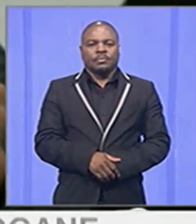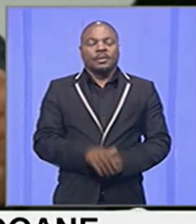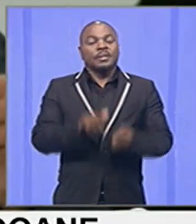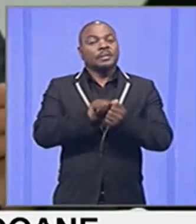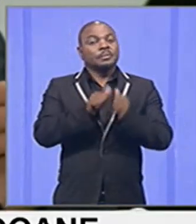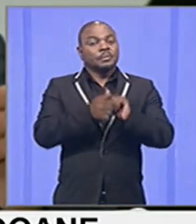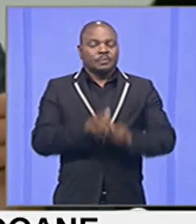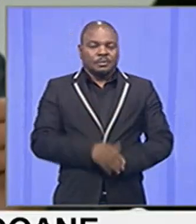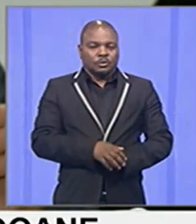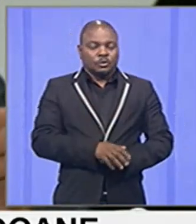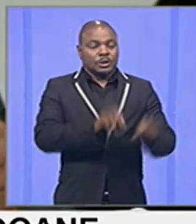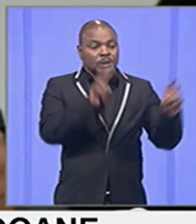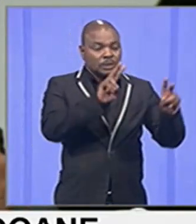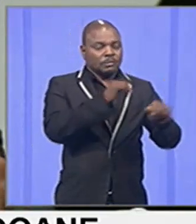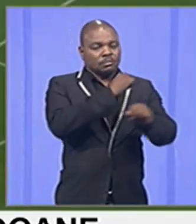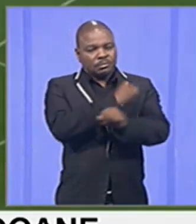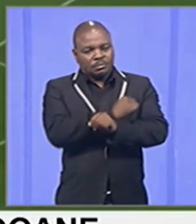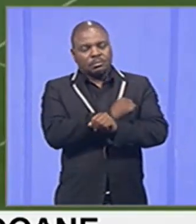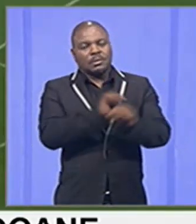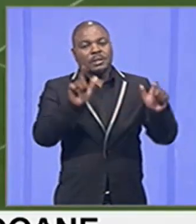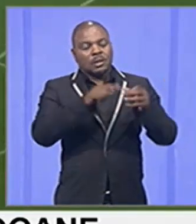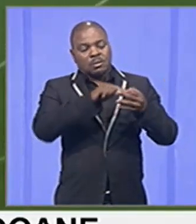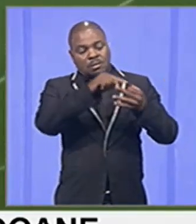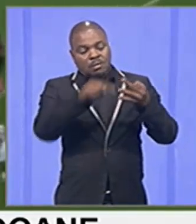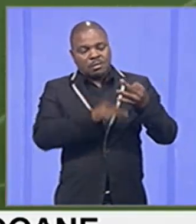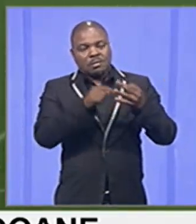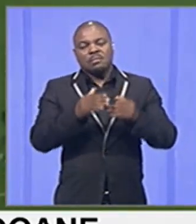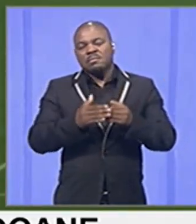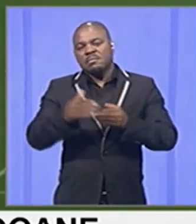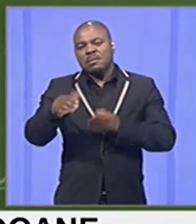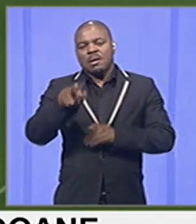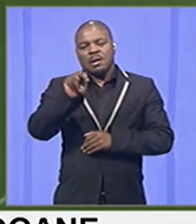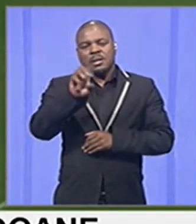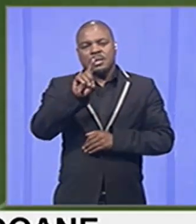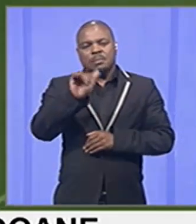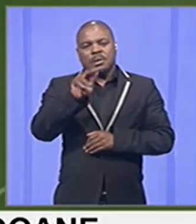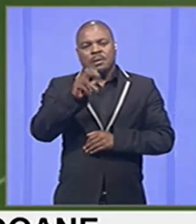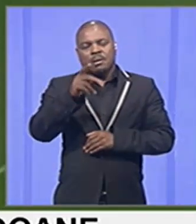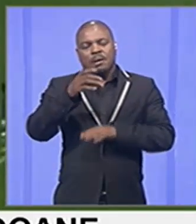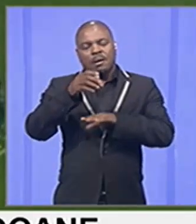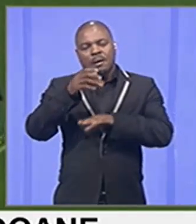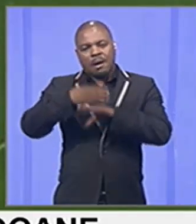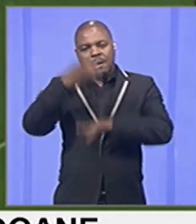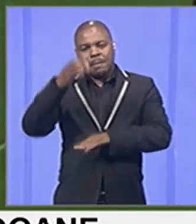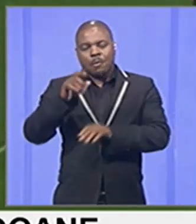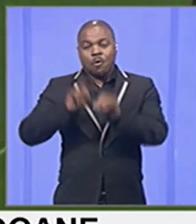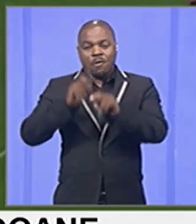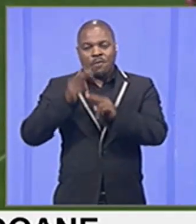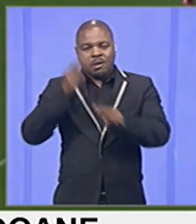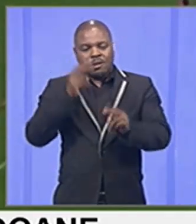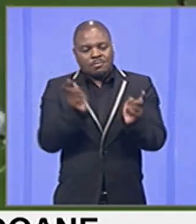Dipapading Kaizer Chiefs, Orlando Pirates le Mamelodi Sundowns di efogile go thulana di-quarterfinaleng tša Nedbank Cup.